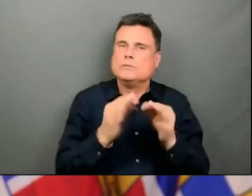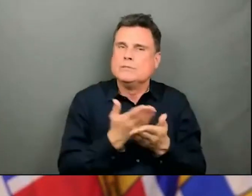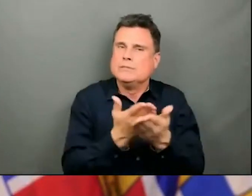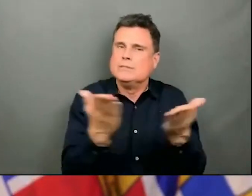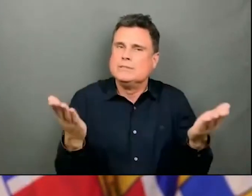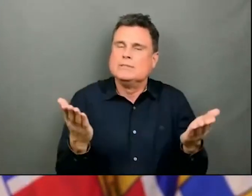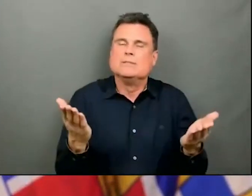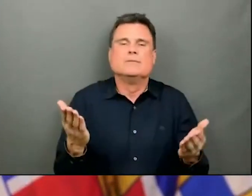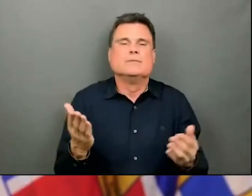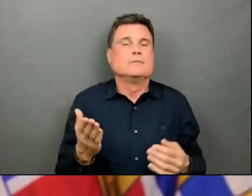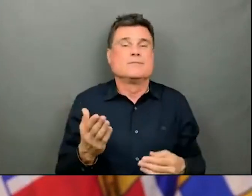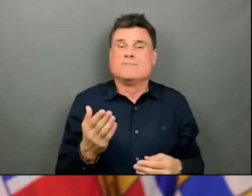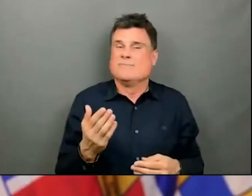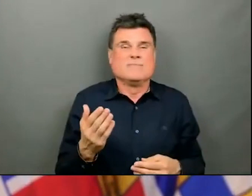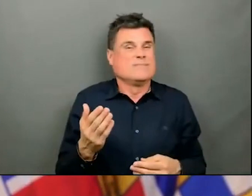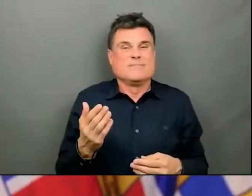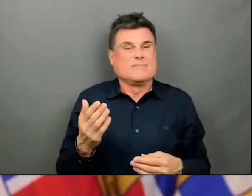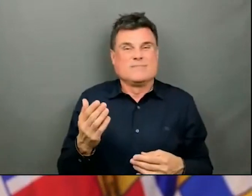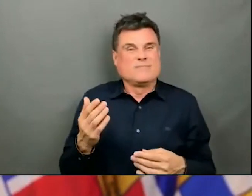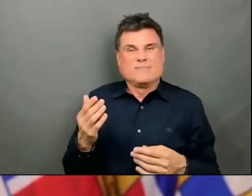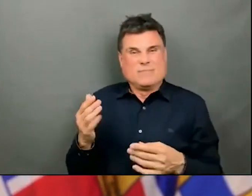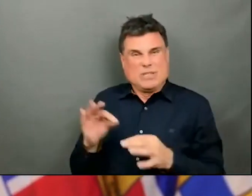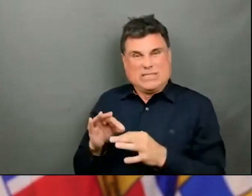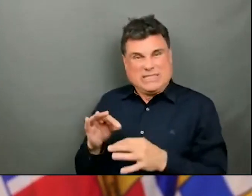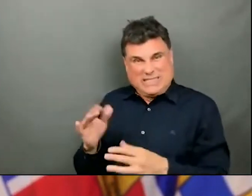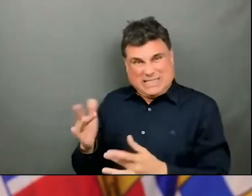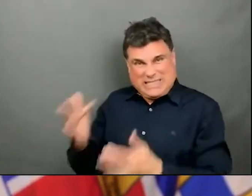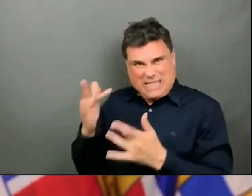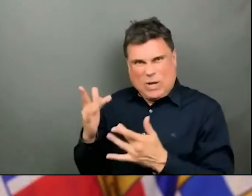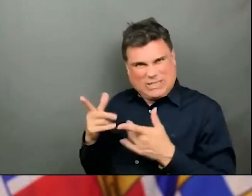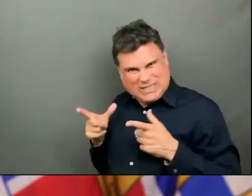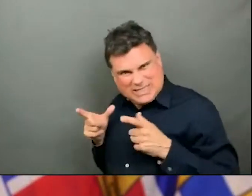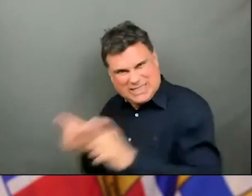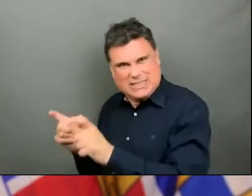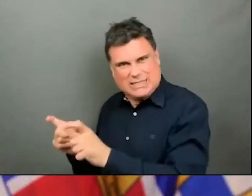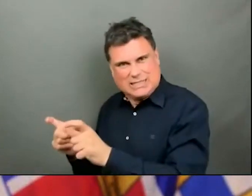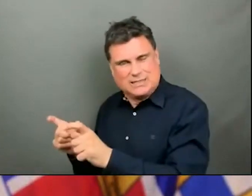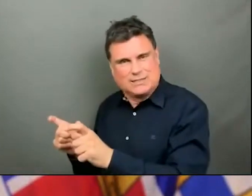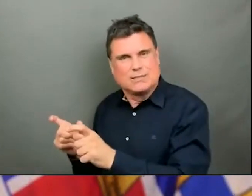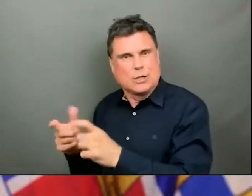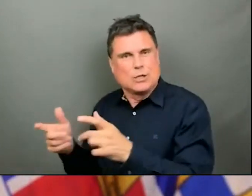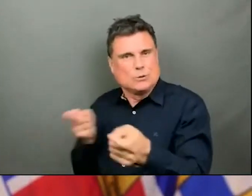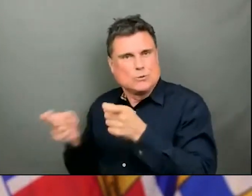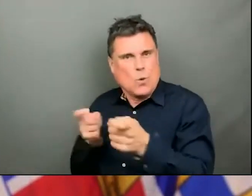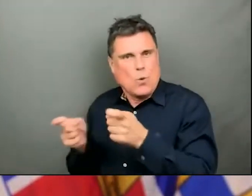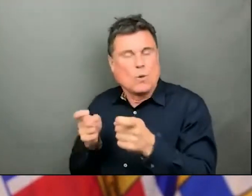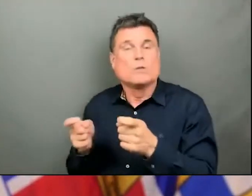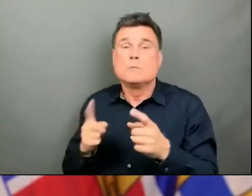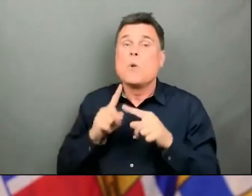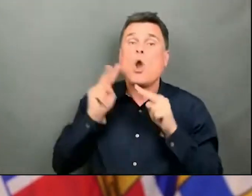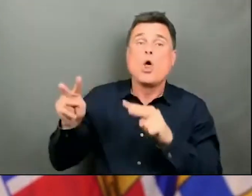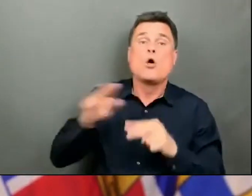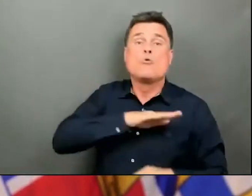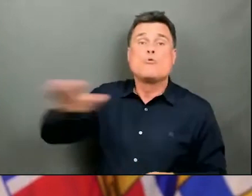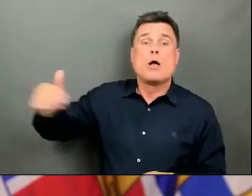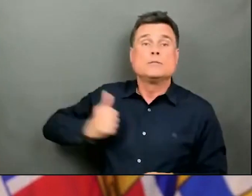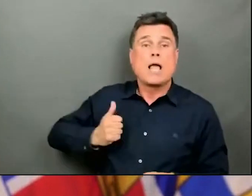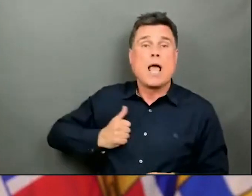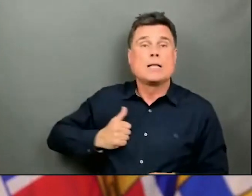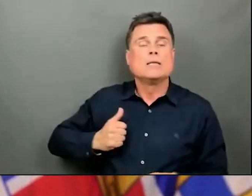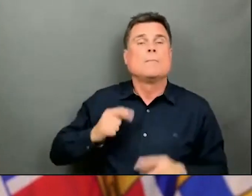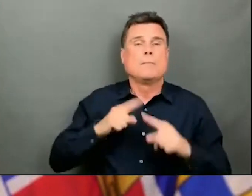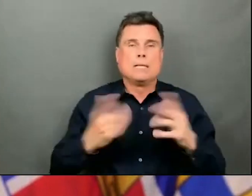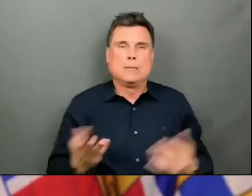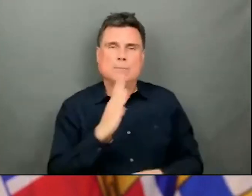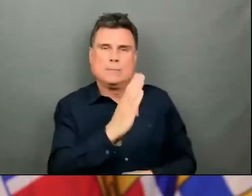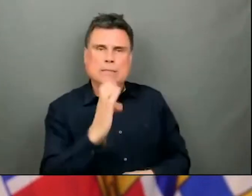So we are working on it on a national level as well as across the province here. What does it look like